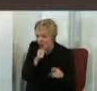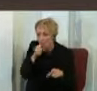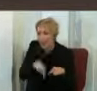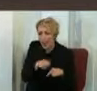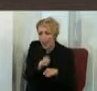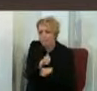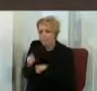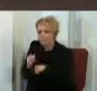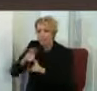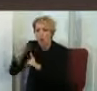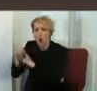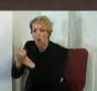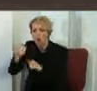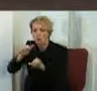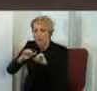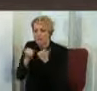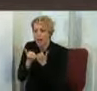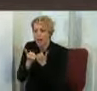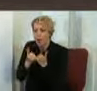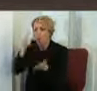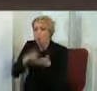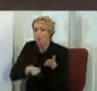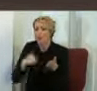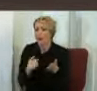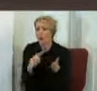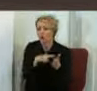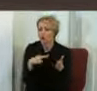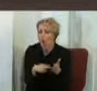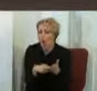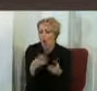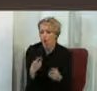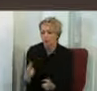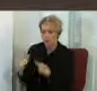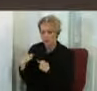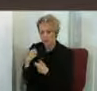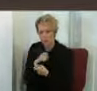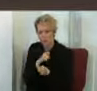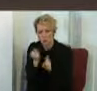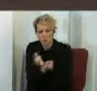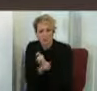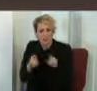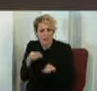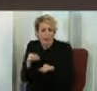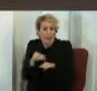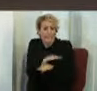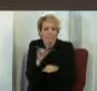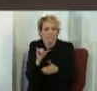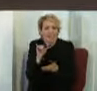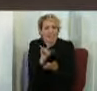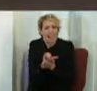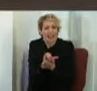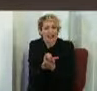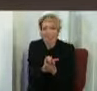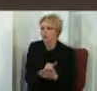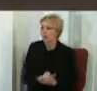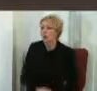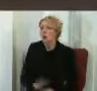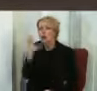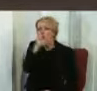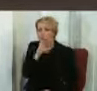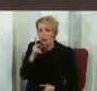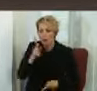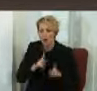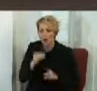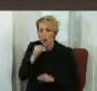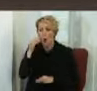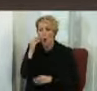to ourselves and say, what role do I have to play in transforming this world? When we look to folks who are out on our streets, homeless